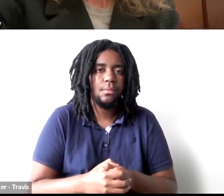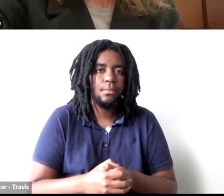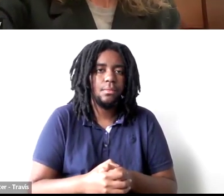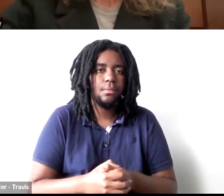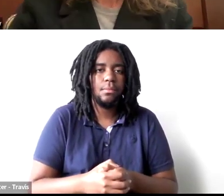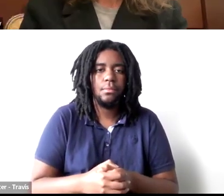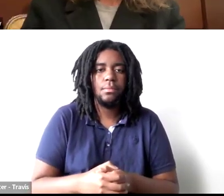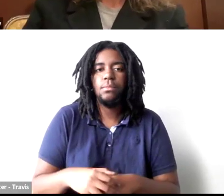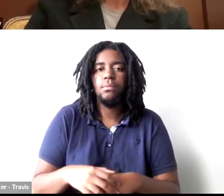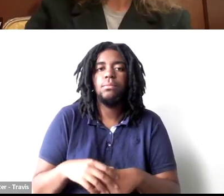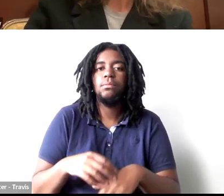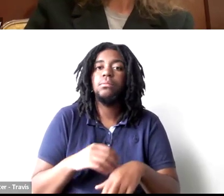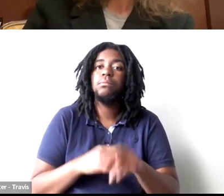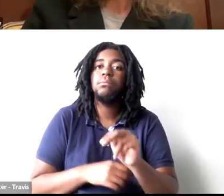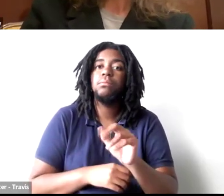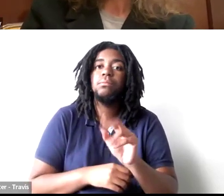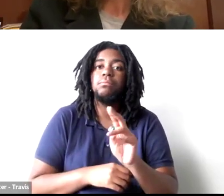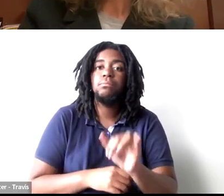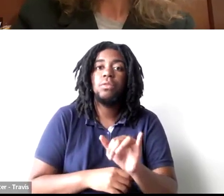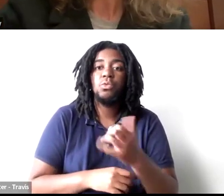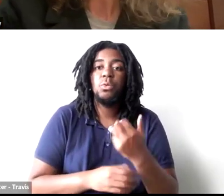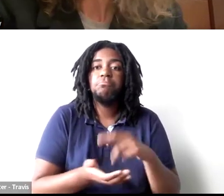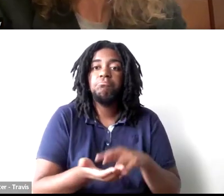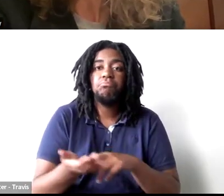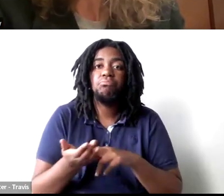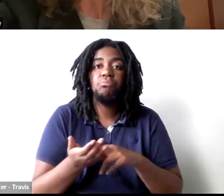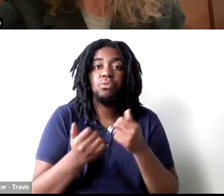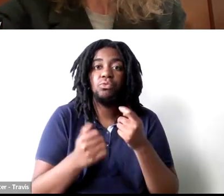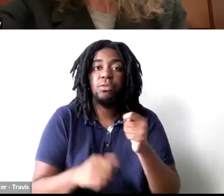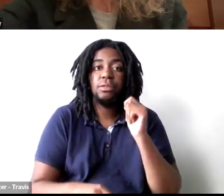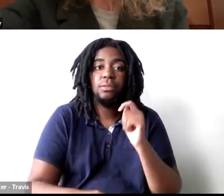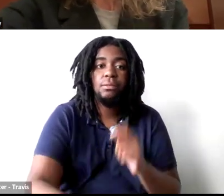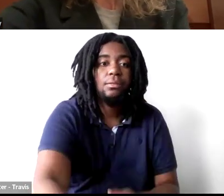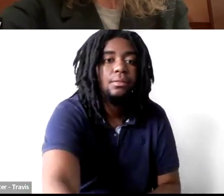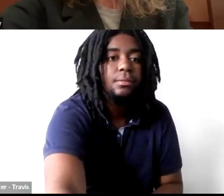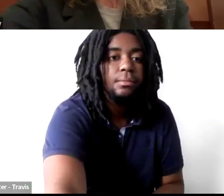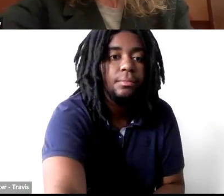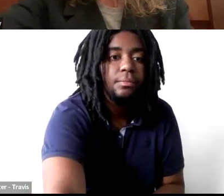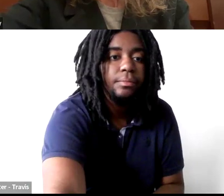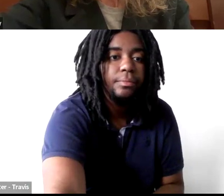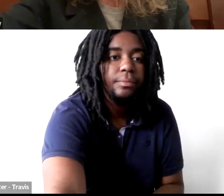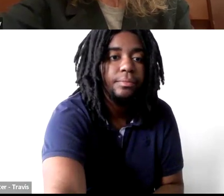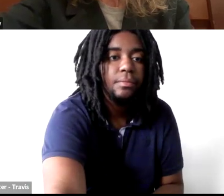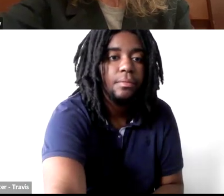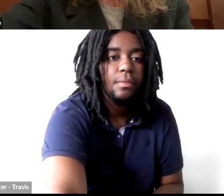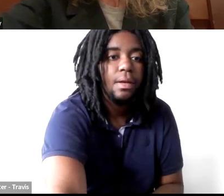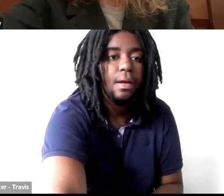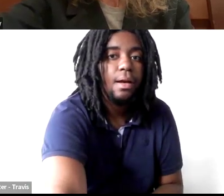Great. I just want to check in with Travis. How much longer are you able to stay with